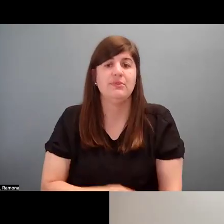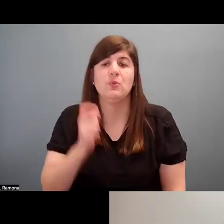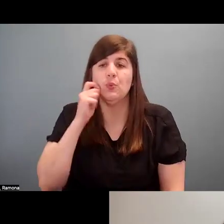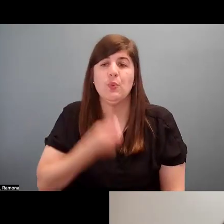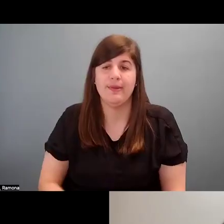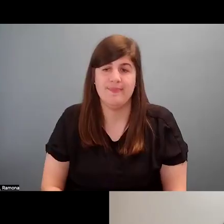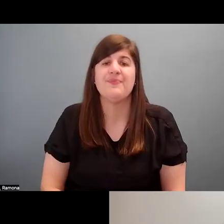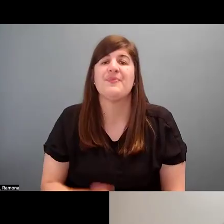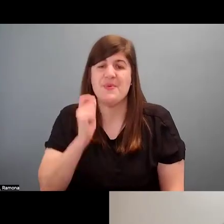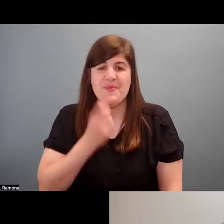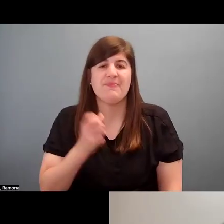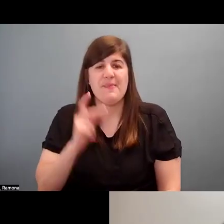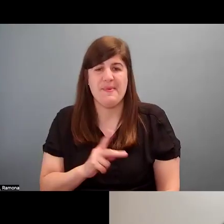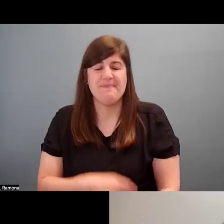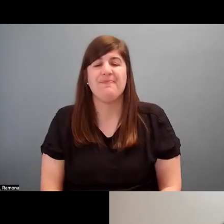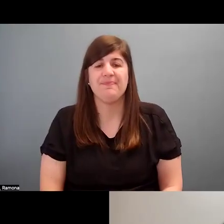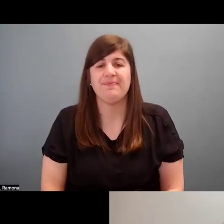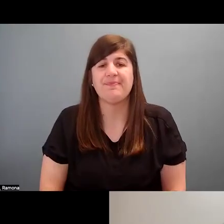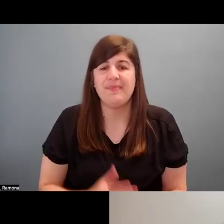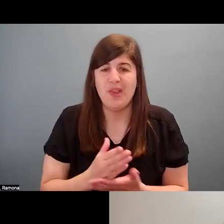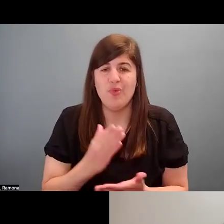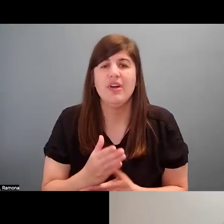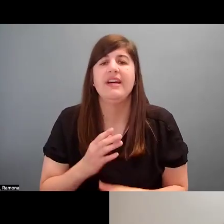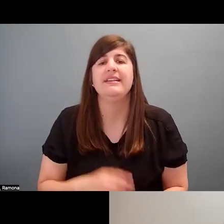Cool questions. All right.